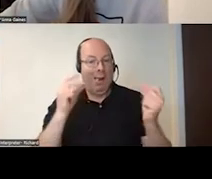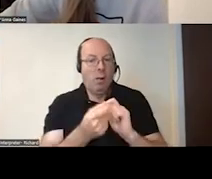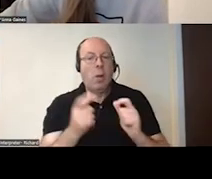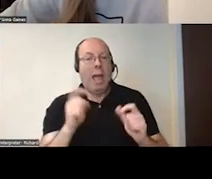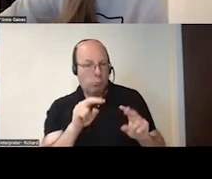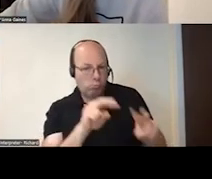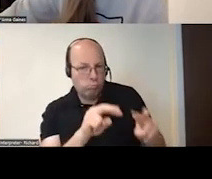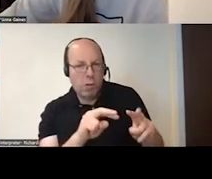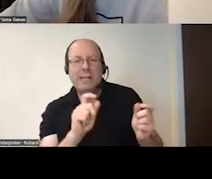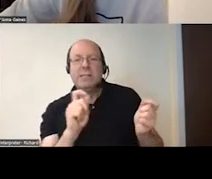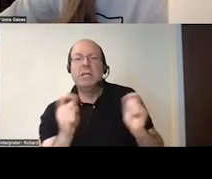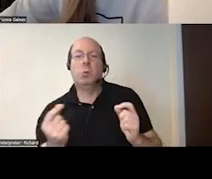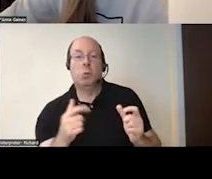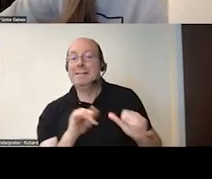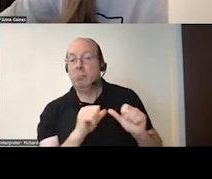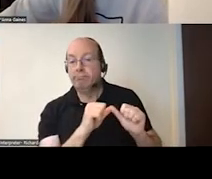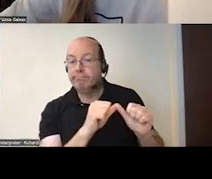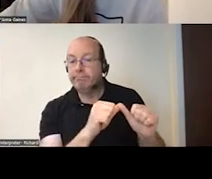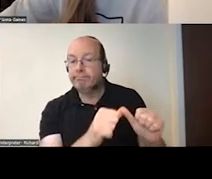so now